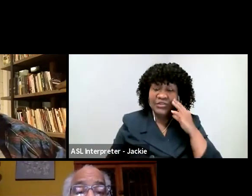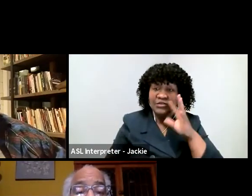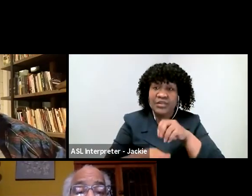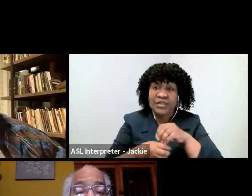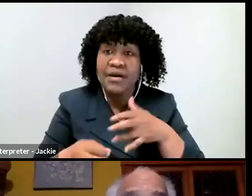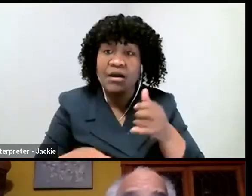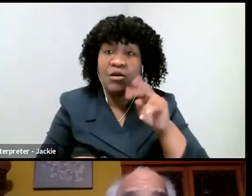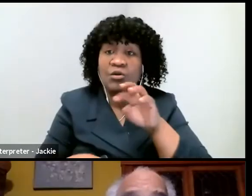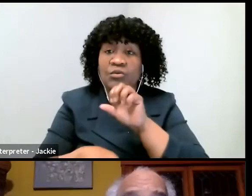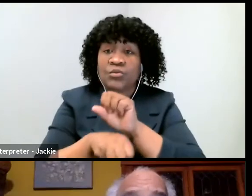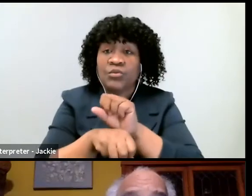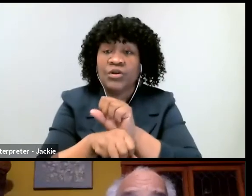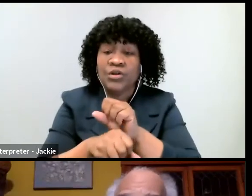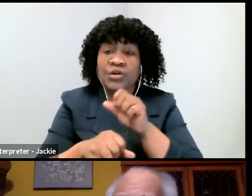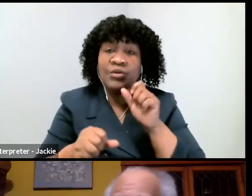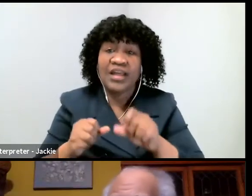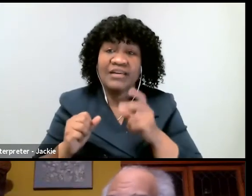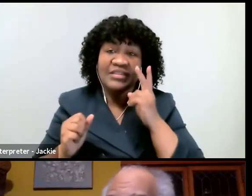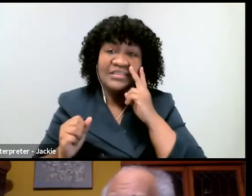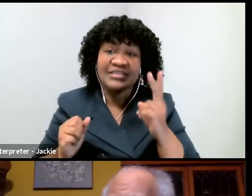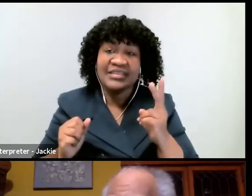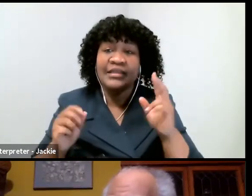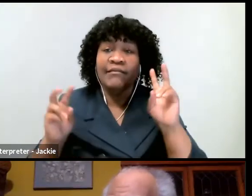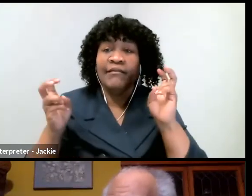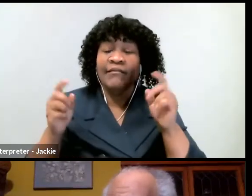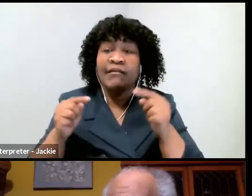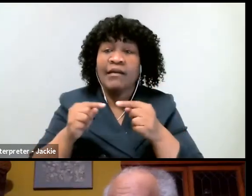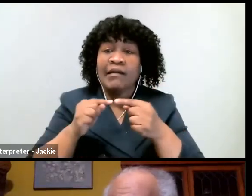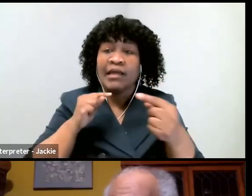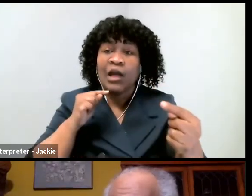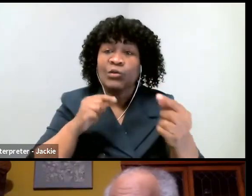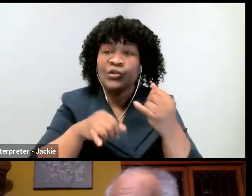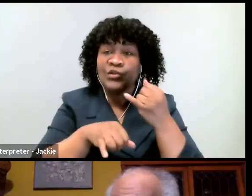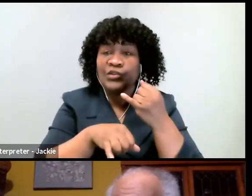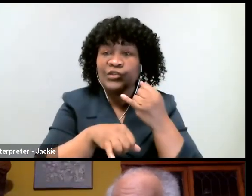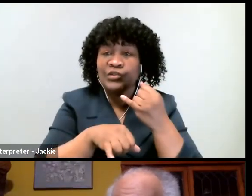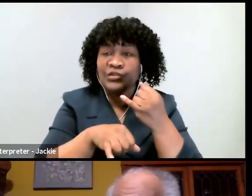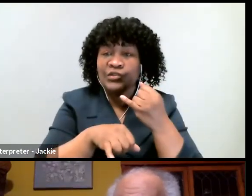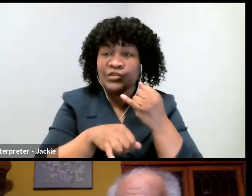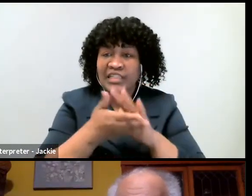create counter institutions, you know, to the extent possible,